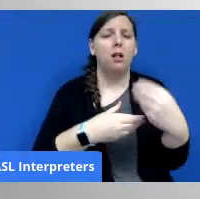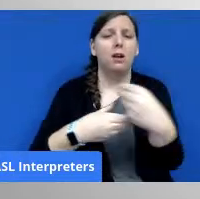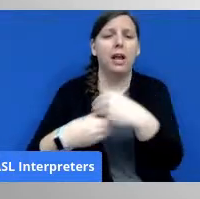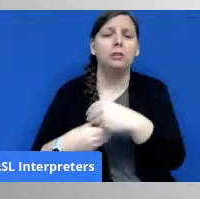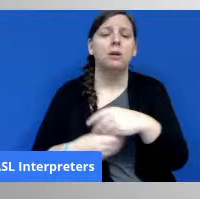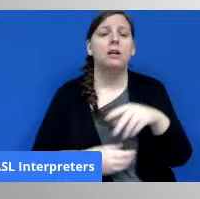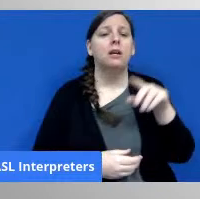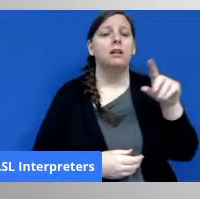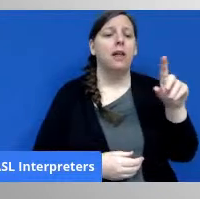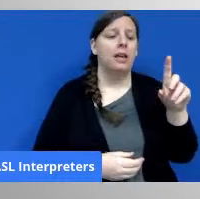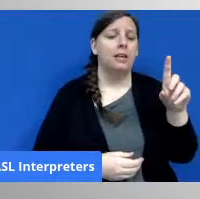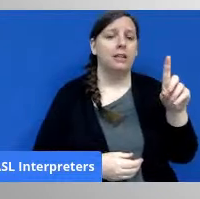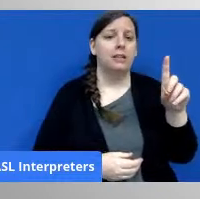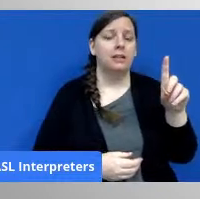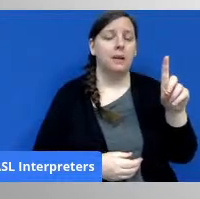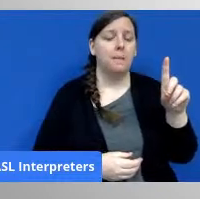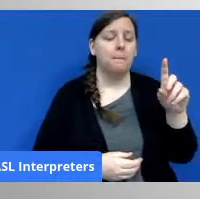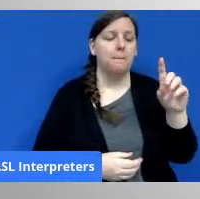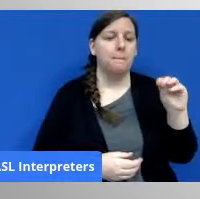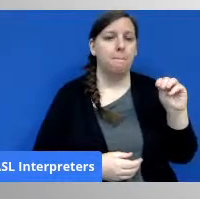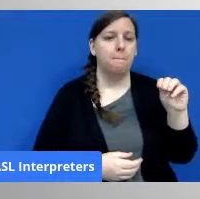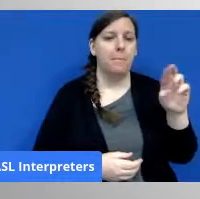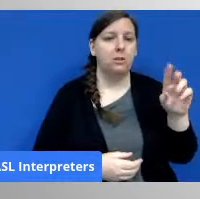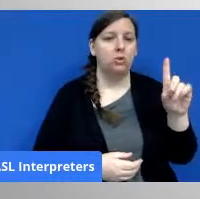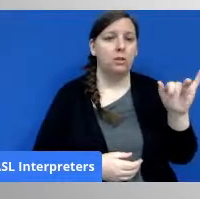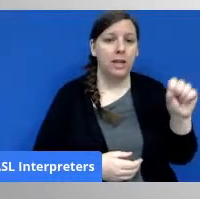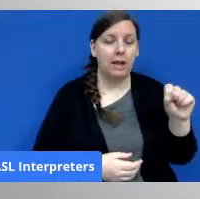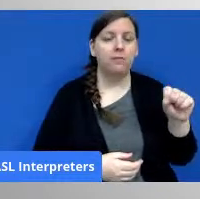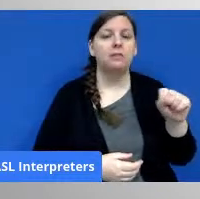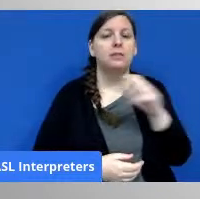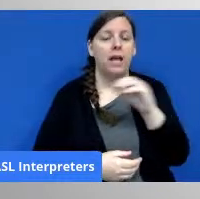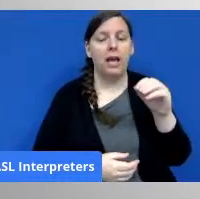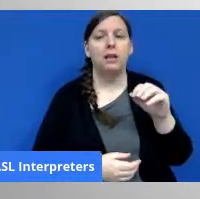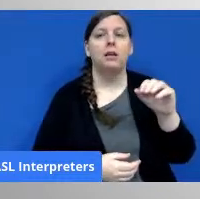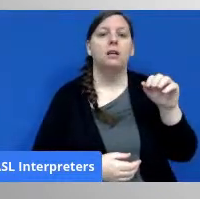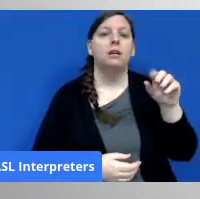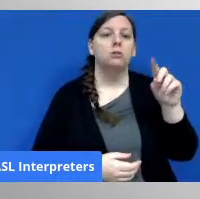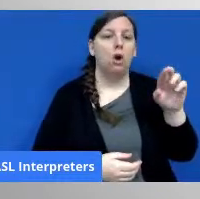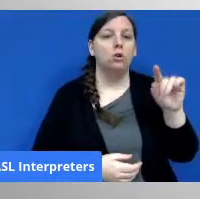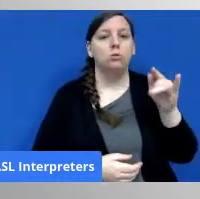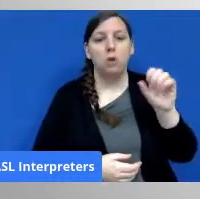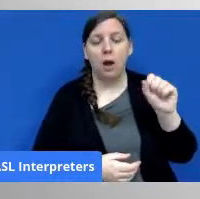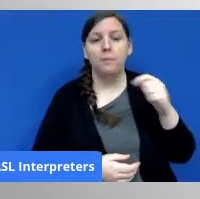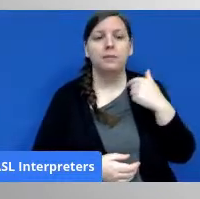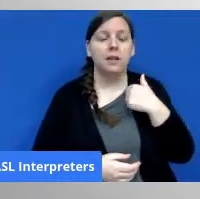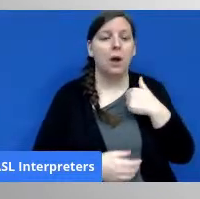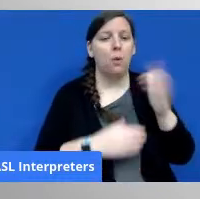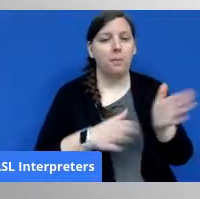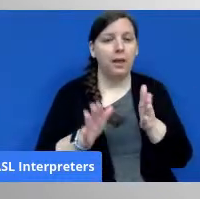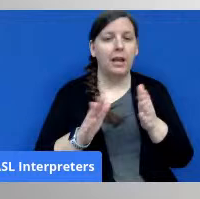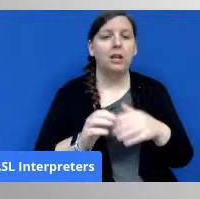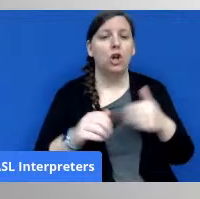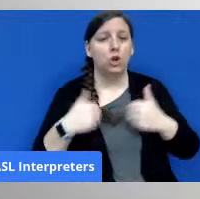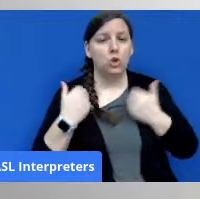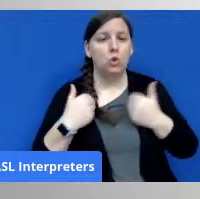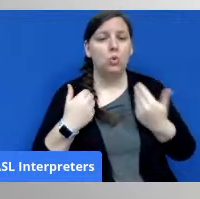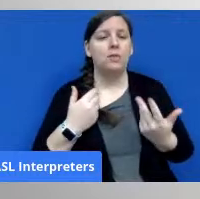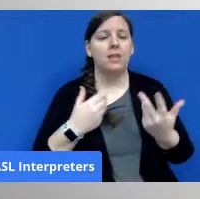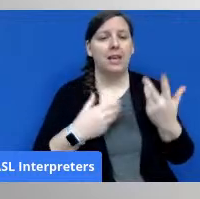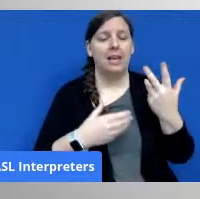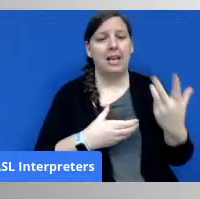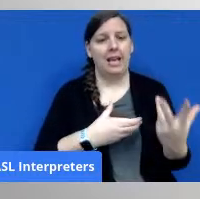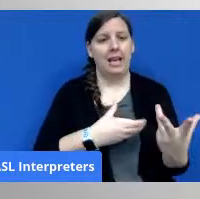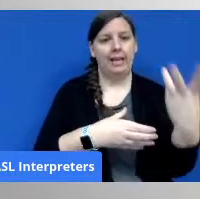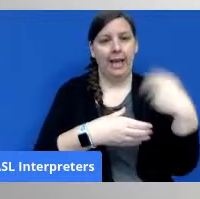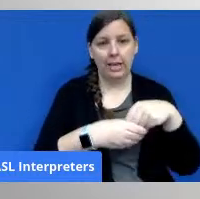Mayor Gertz and I and Mr. Williams and Dr. Thomas were planning out this time of the year, youth engagement is a very important topic, as you all